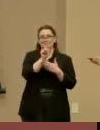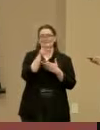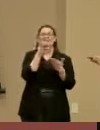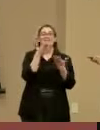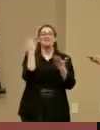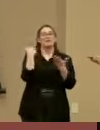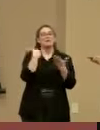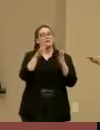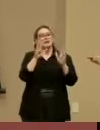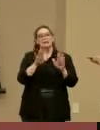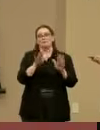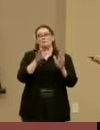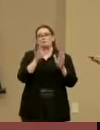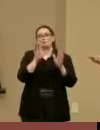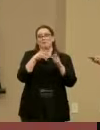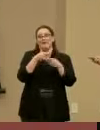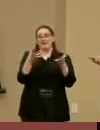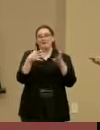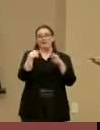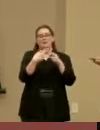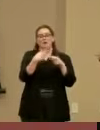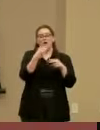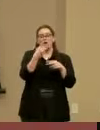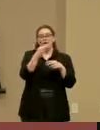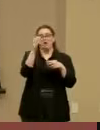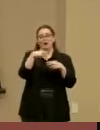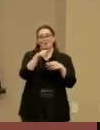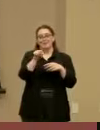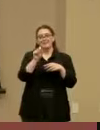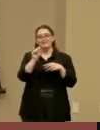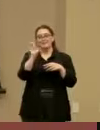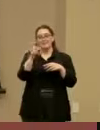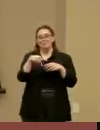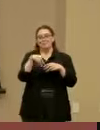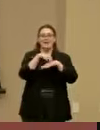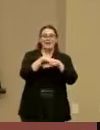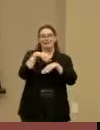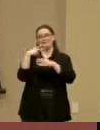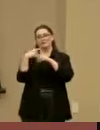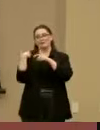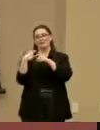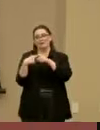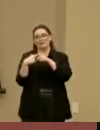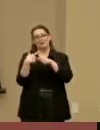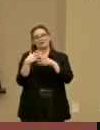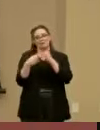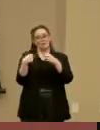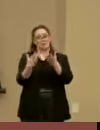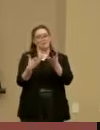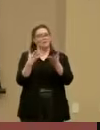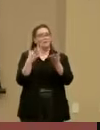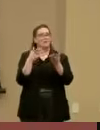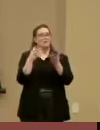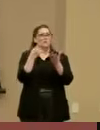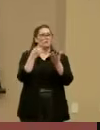really nice handout called Hop Step. And this is in English and Spanish. It's a one-page, actually I think one of them might be 2 pages too.